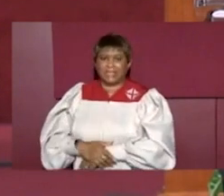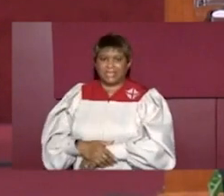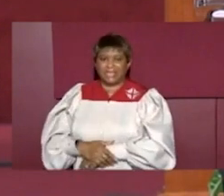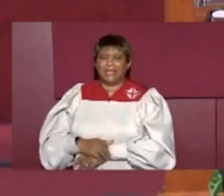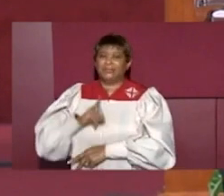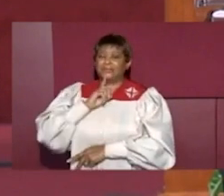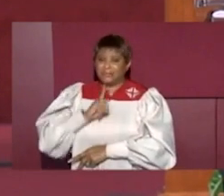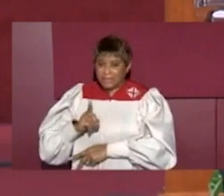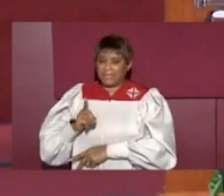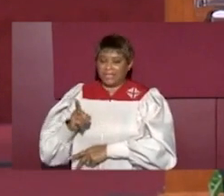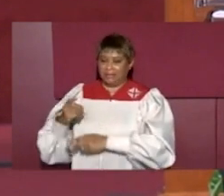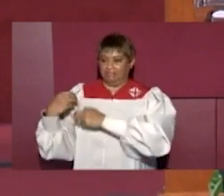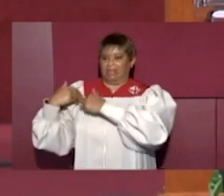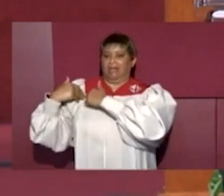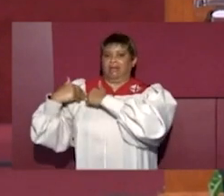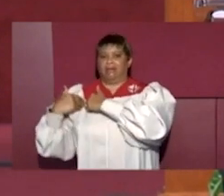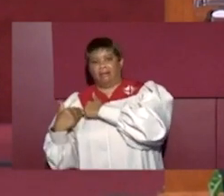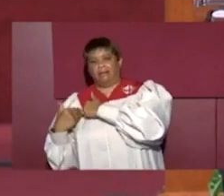Literally carrying baggage.